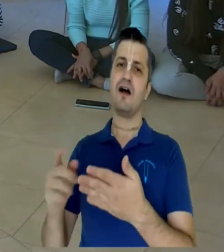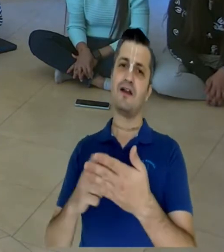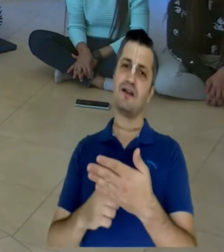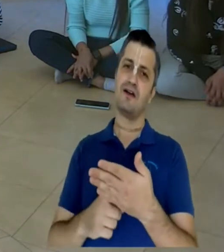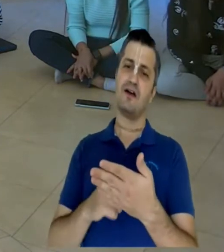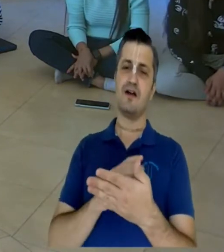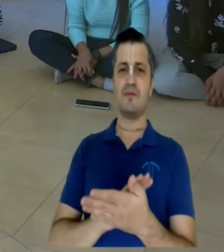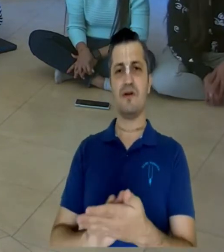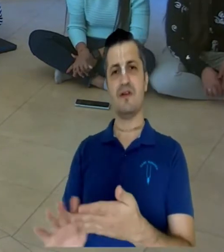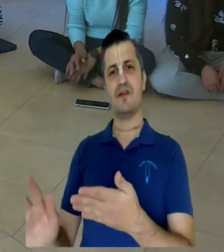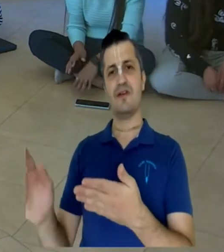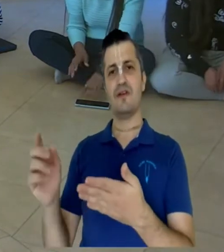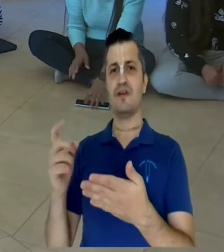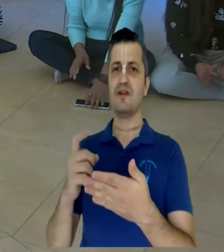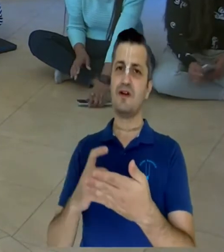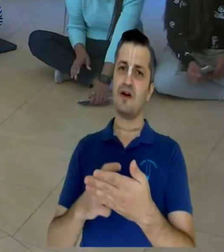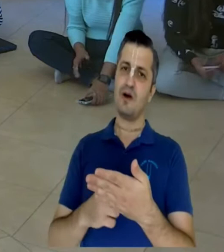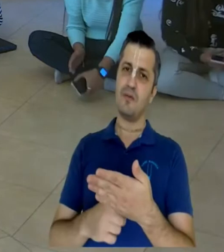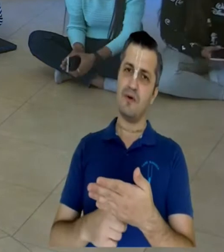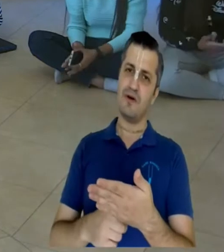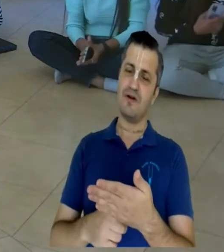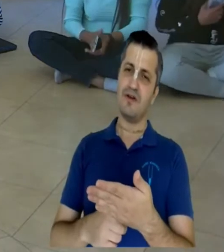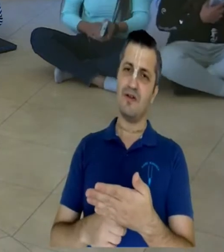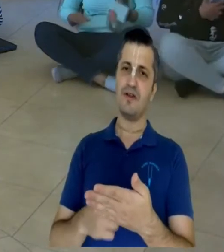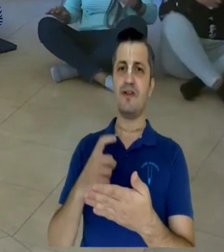Hare Rama